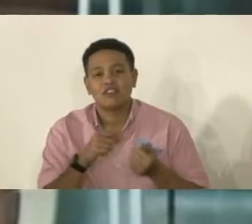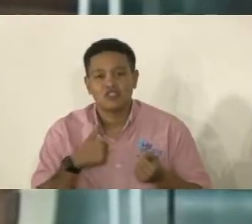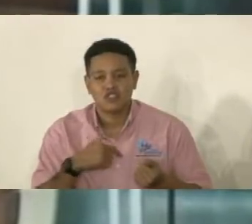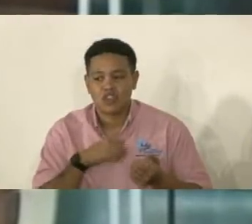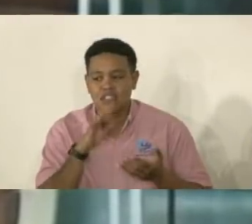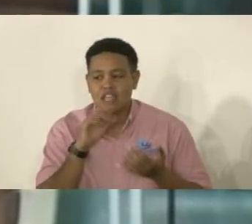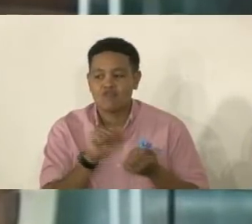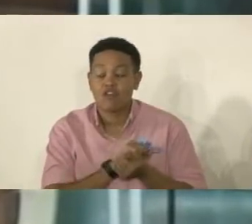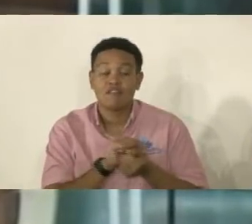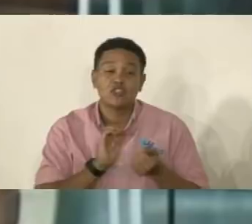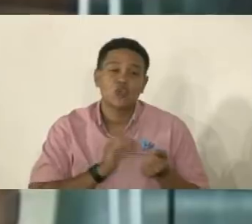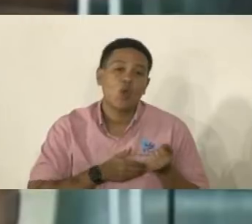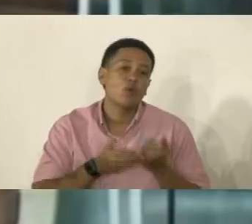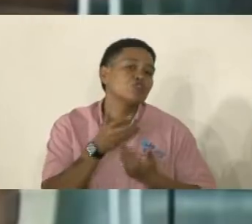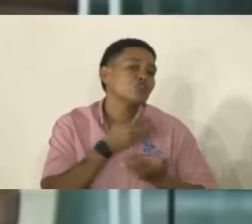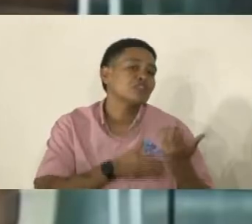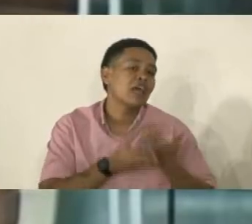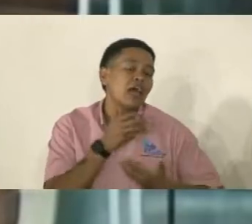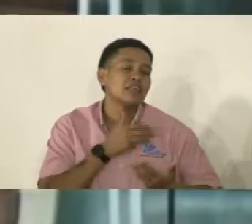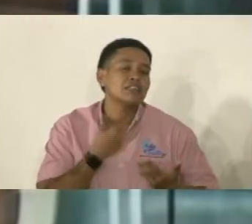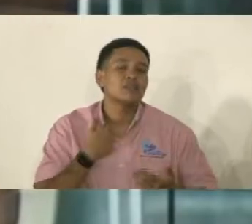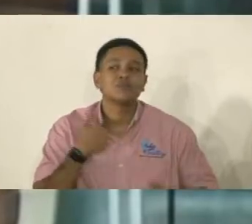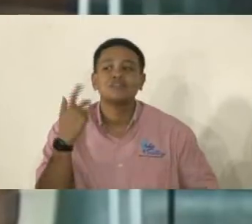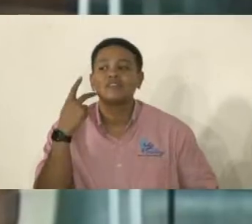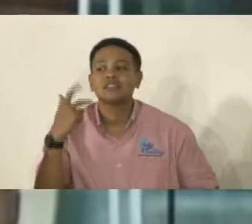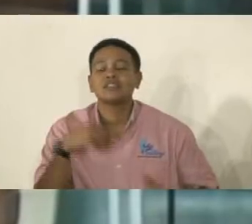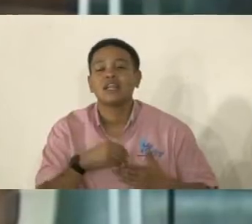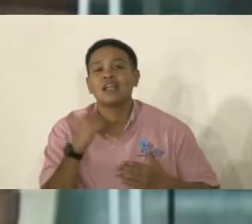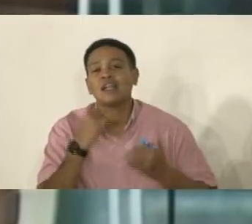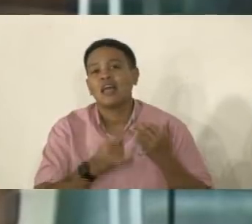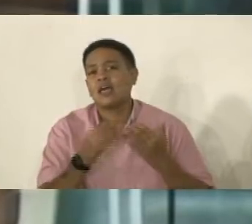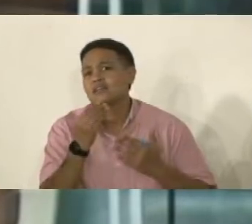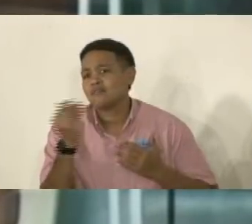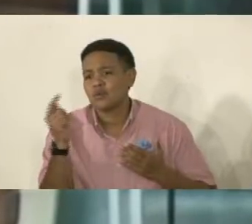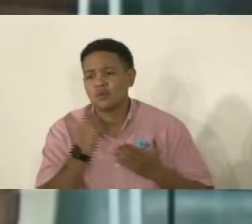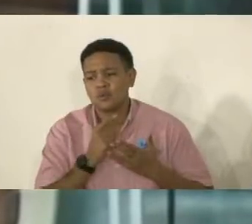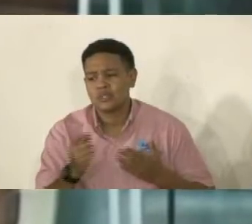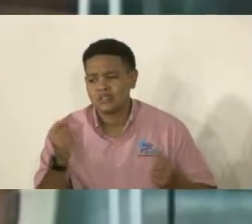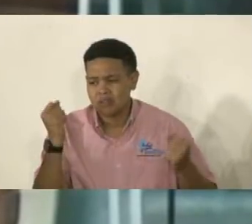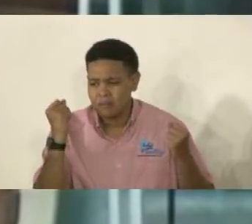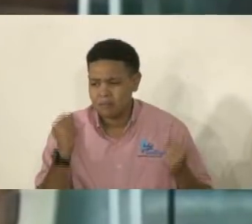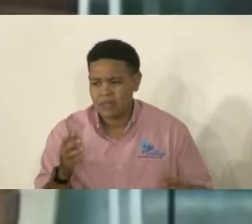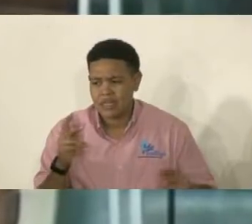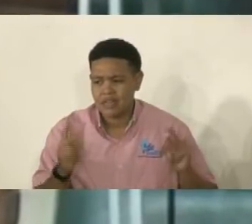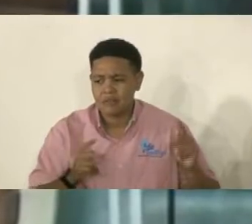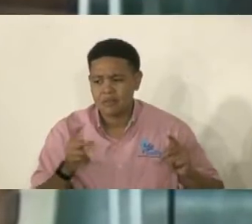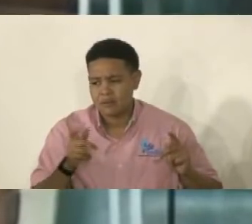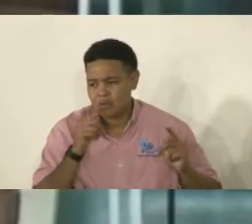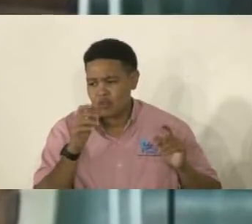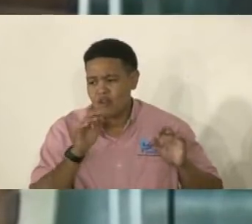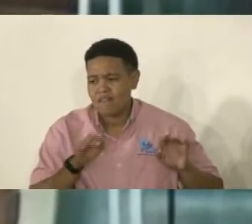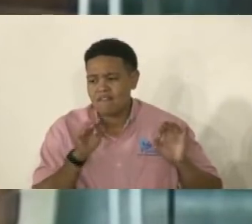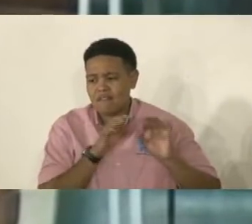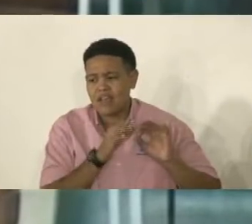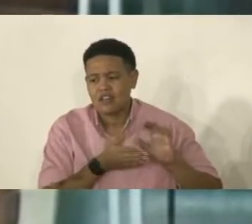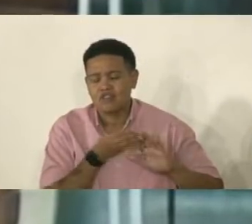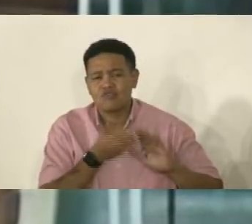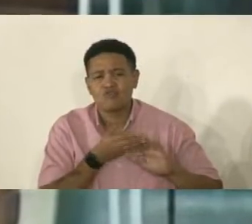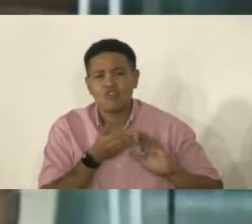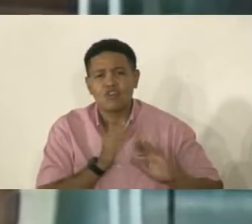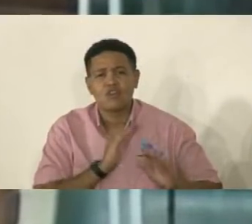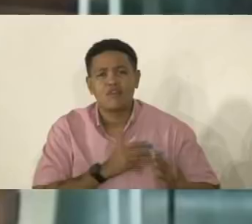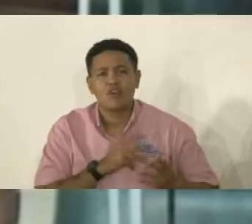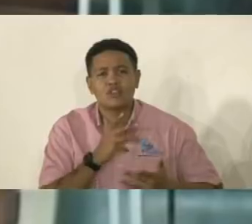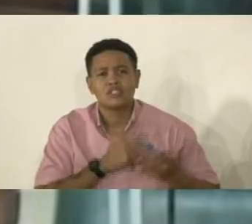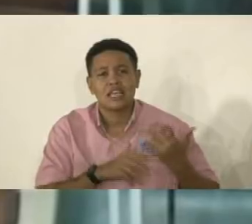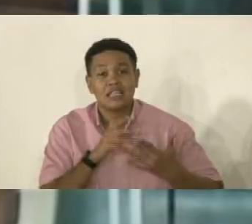our society. We have seen in the last few weeks so many persons who are vital to the running of our societies and our